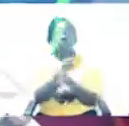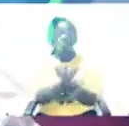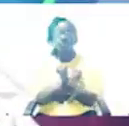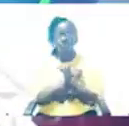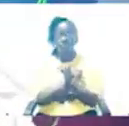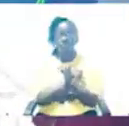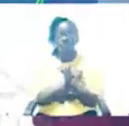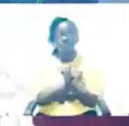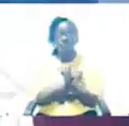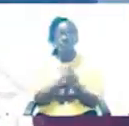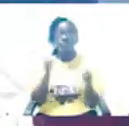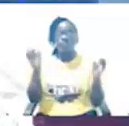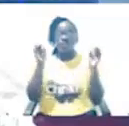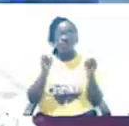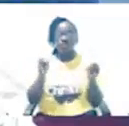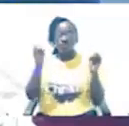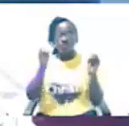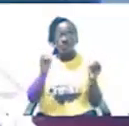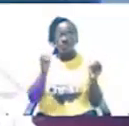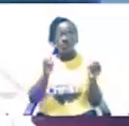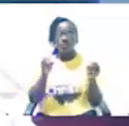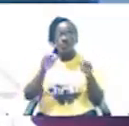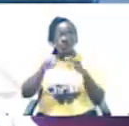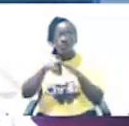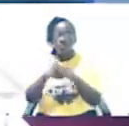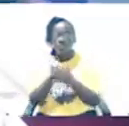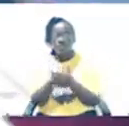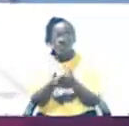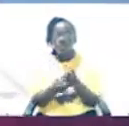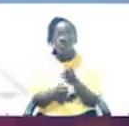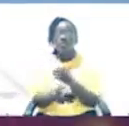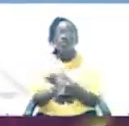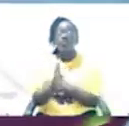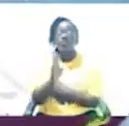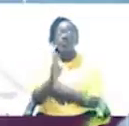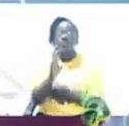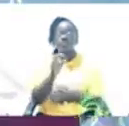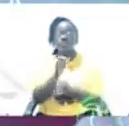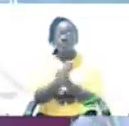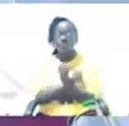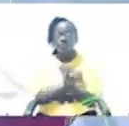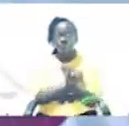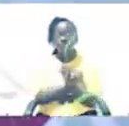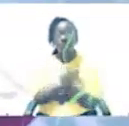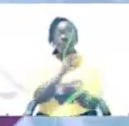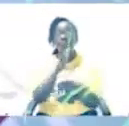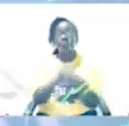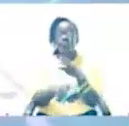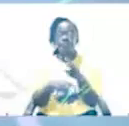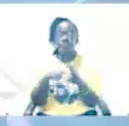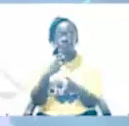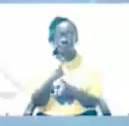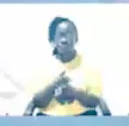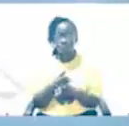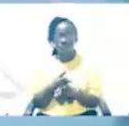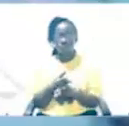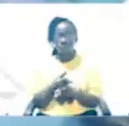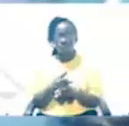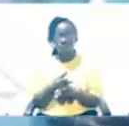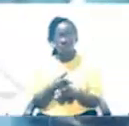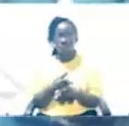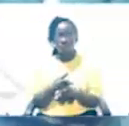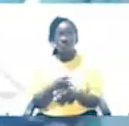anatro. Oh, how God loves the world. Oh, said ye nyanko pon to yasi. I have always been